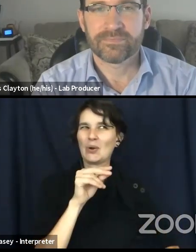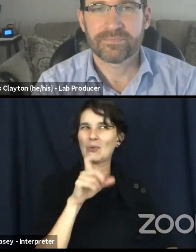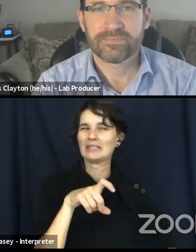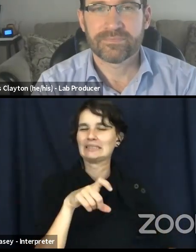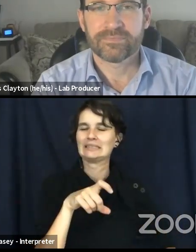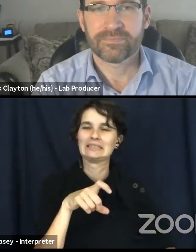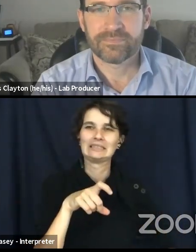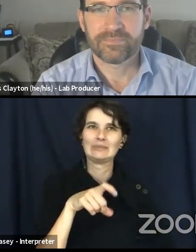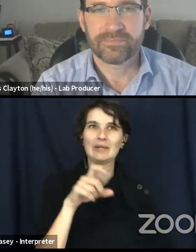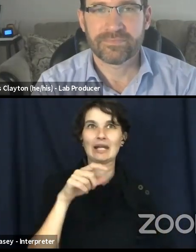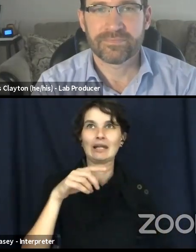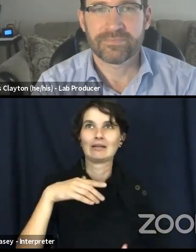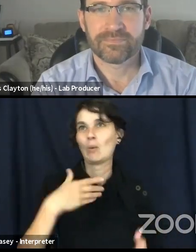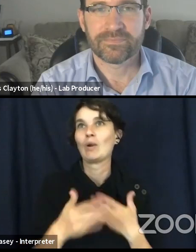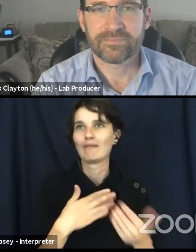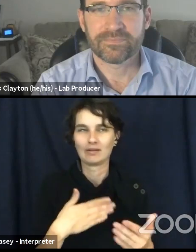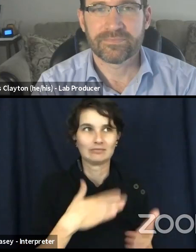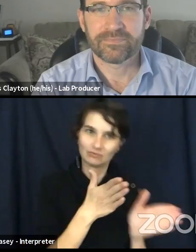this.